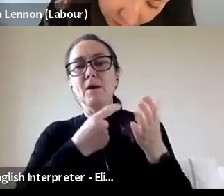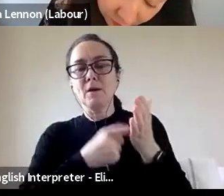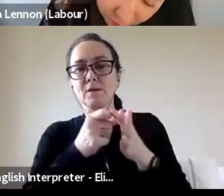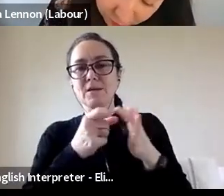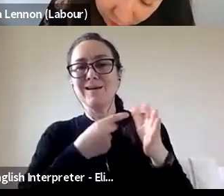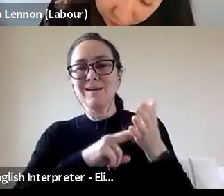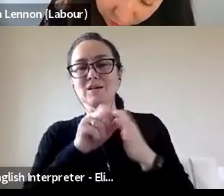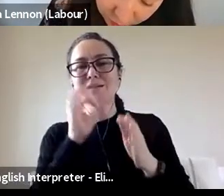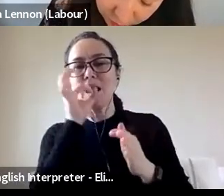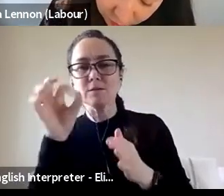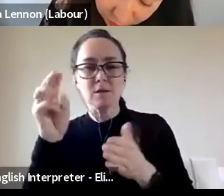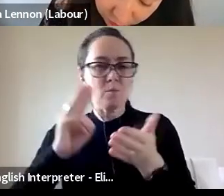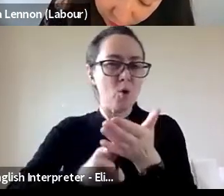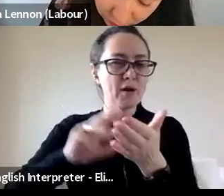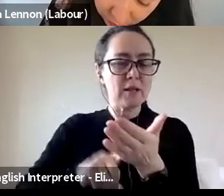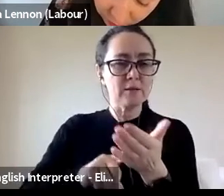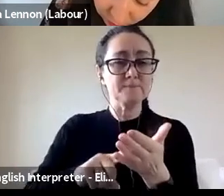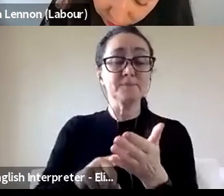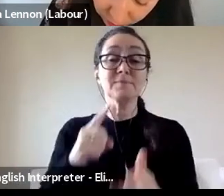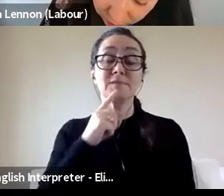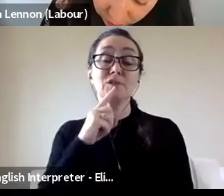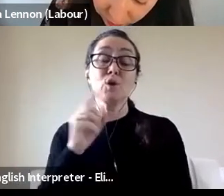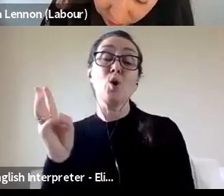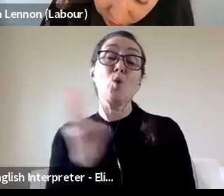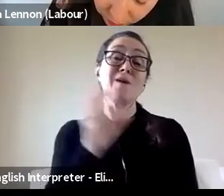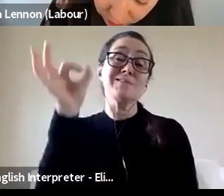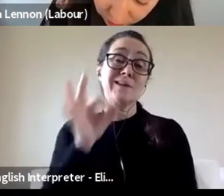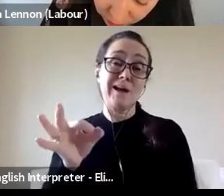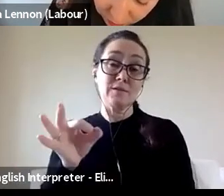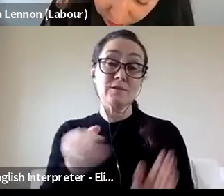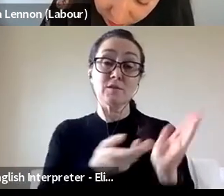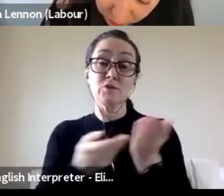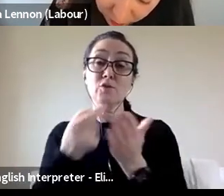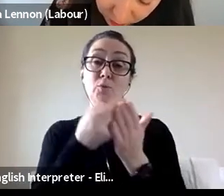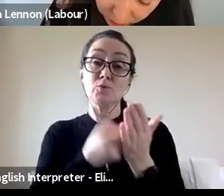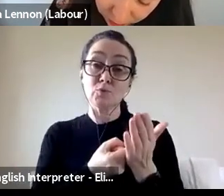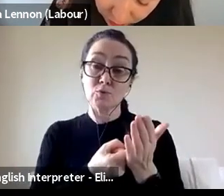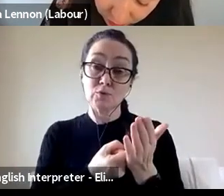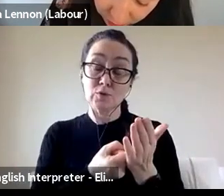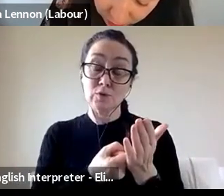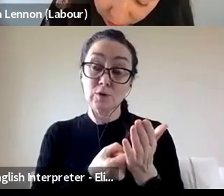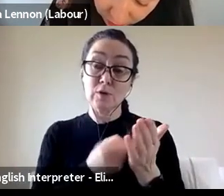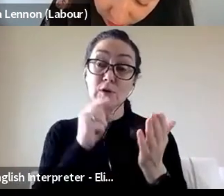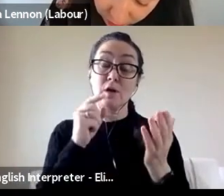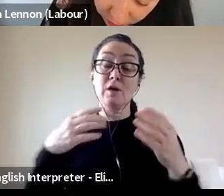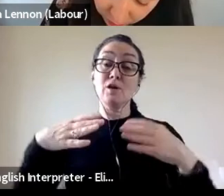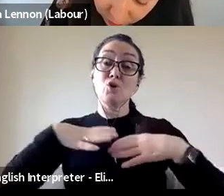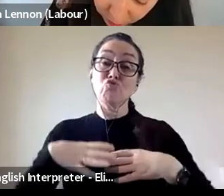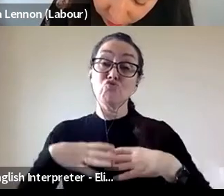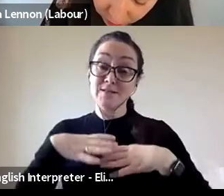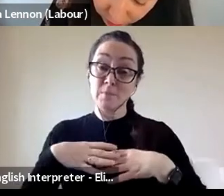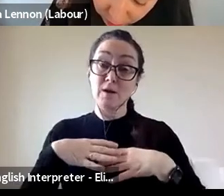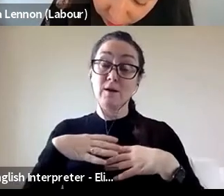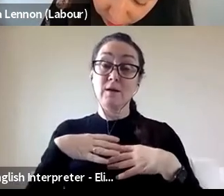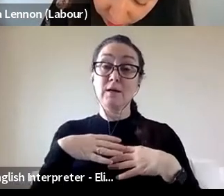Monica. Western Isles Council's just introduced a policy, says Bernard, on respite care, which reduces the maximum respite care